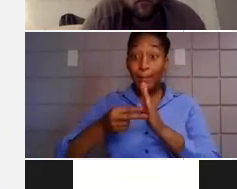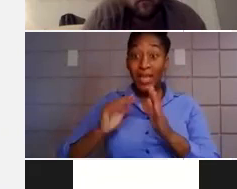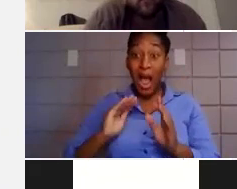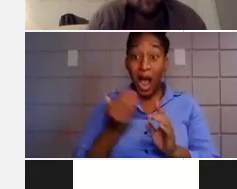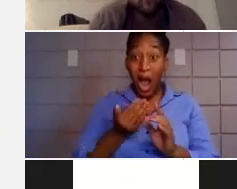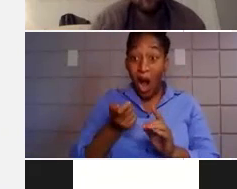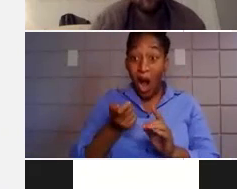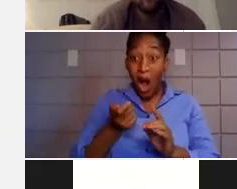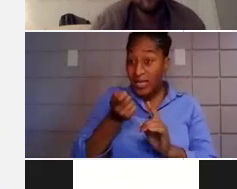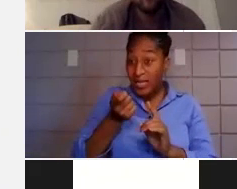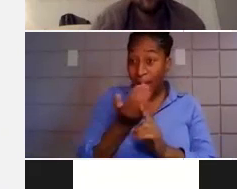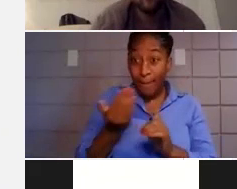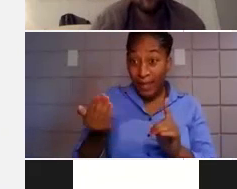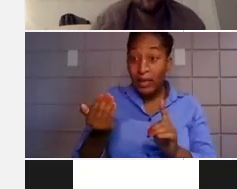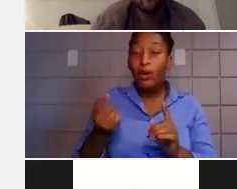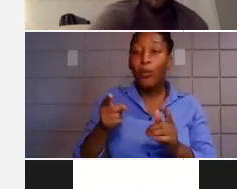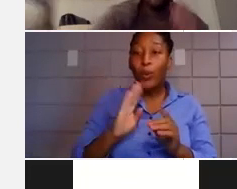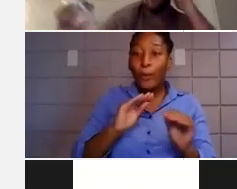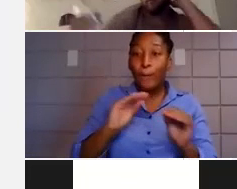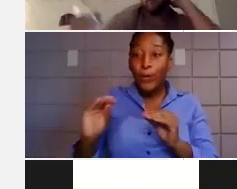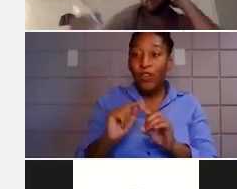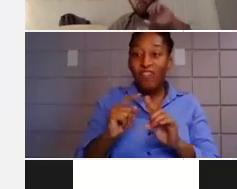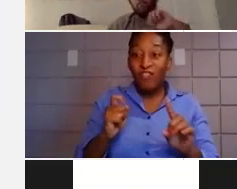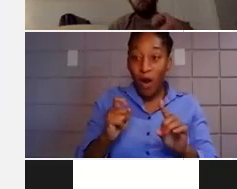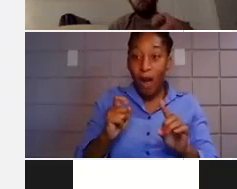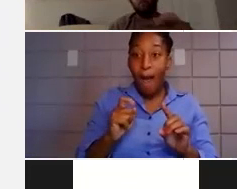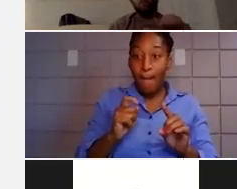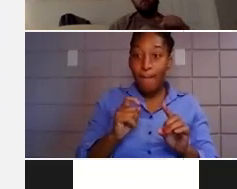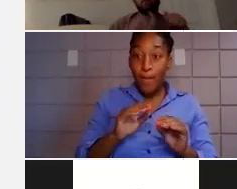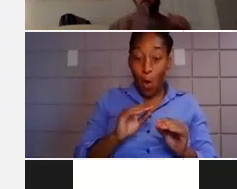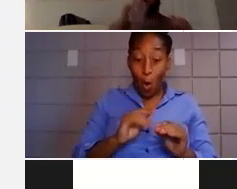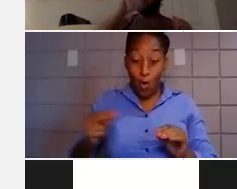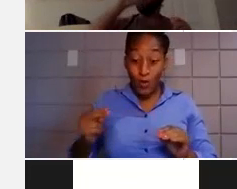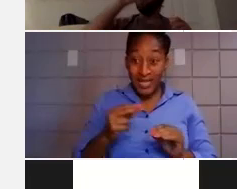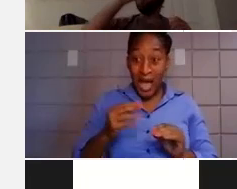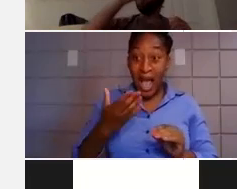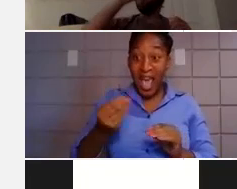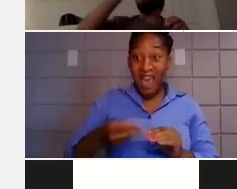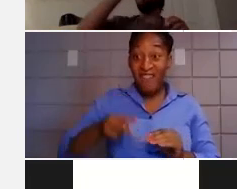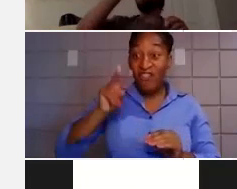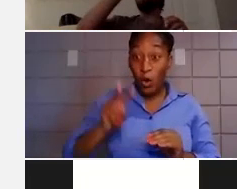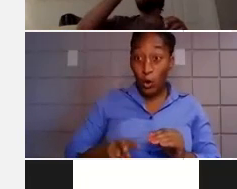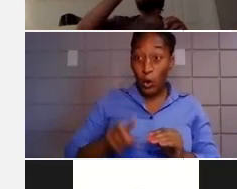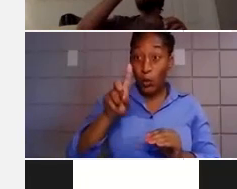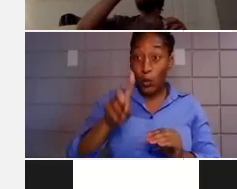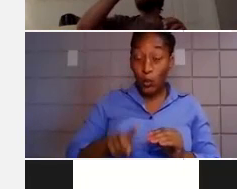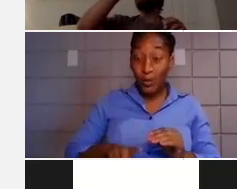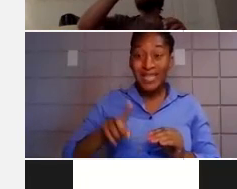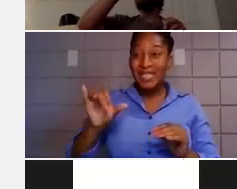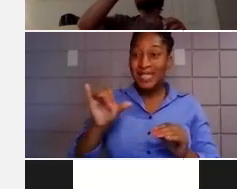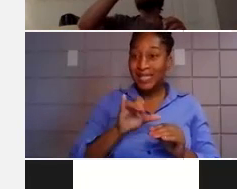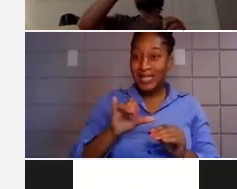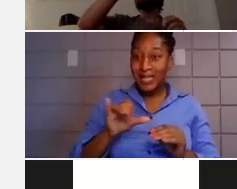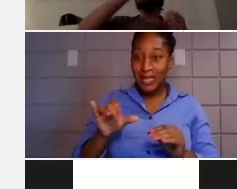things simultaneously. Okay. And to keep our understanding simple, you know,